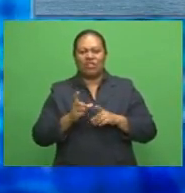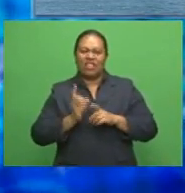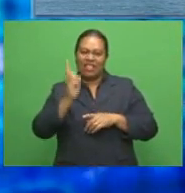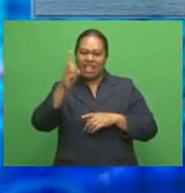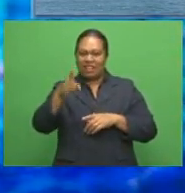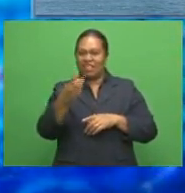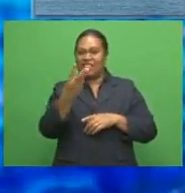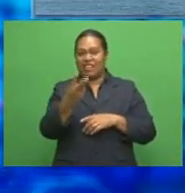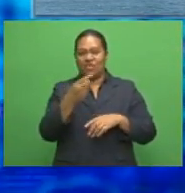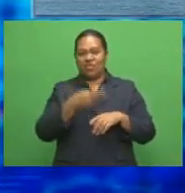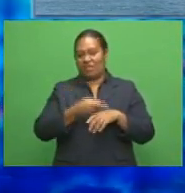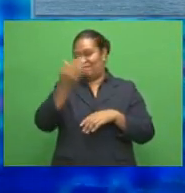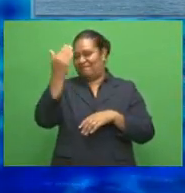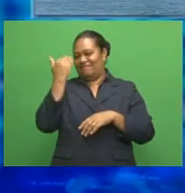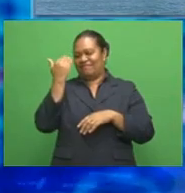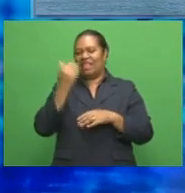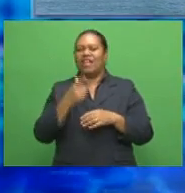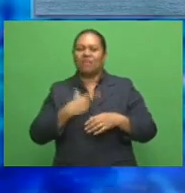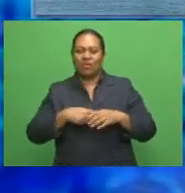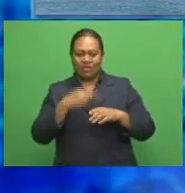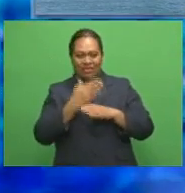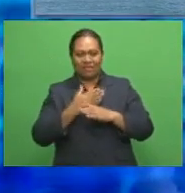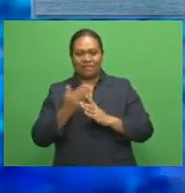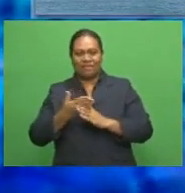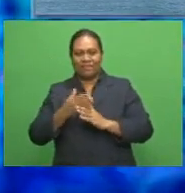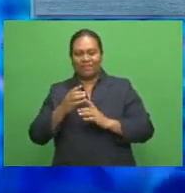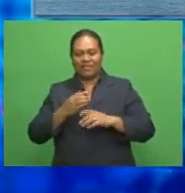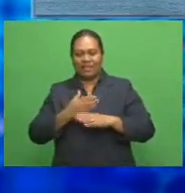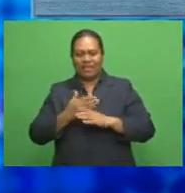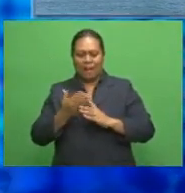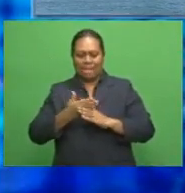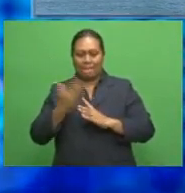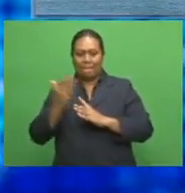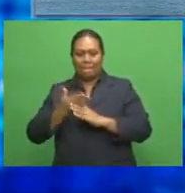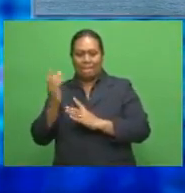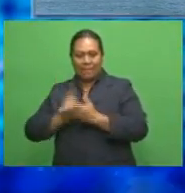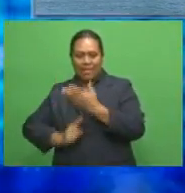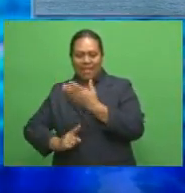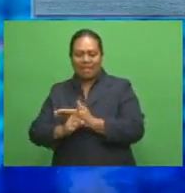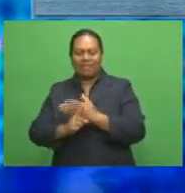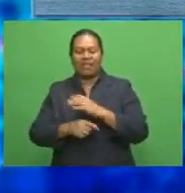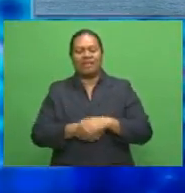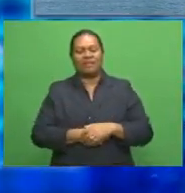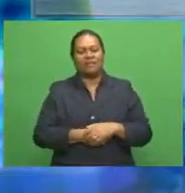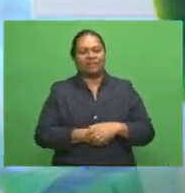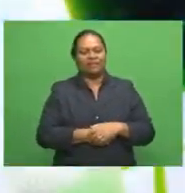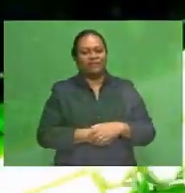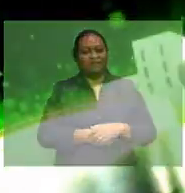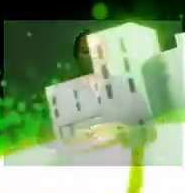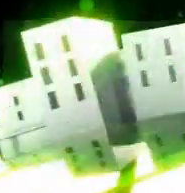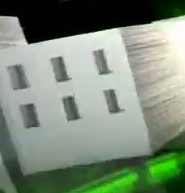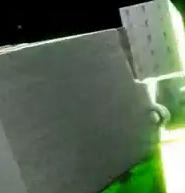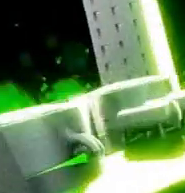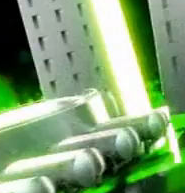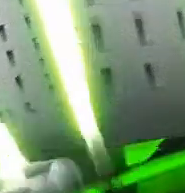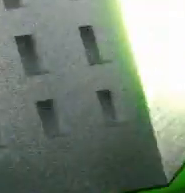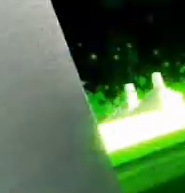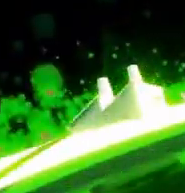weeks ago, following the lifting of certain COVID-19 restrictions. Felipe Nacaso has more.